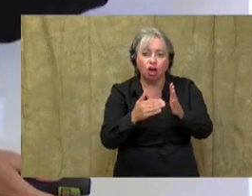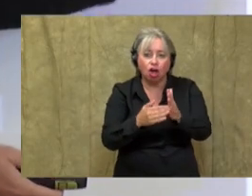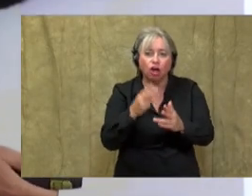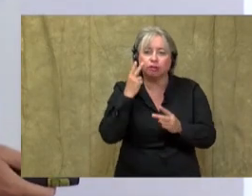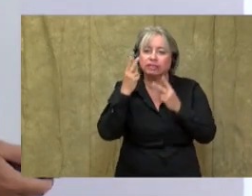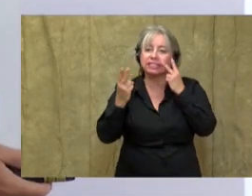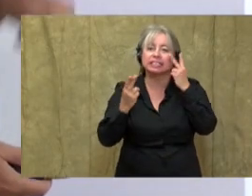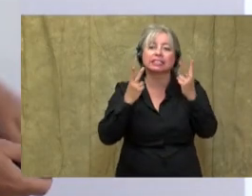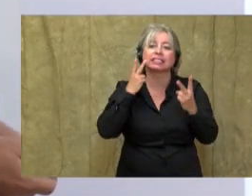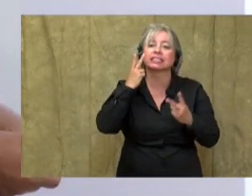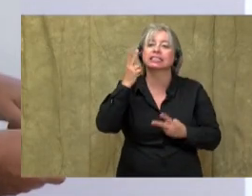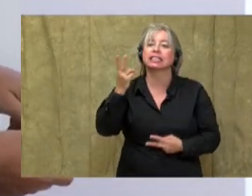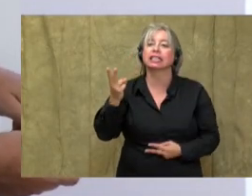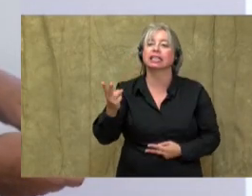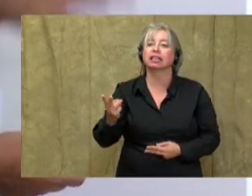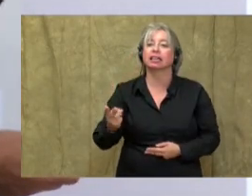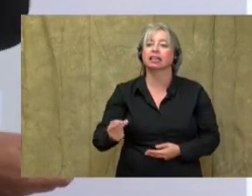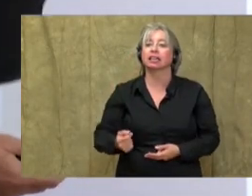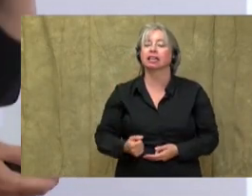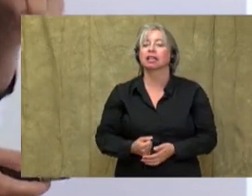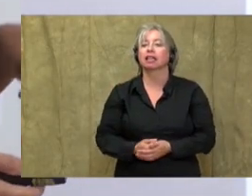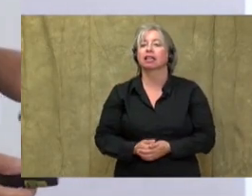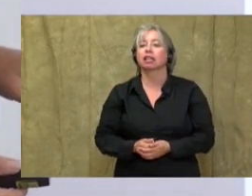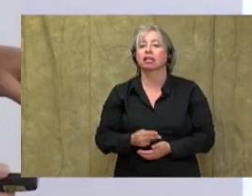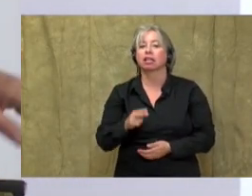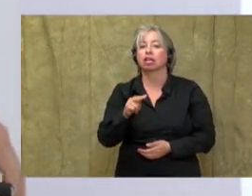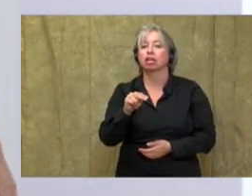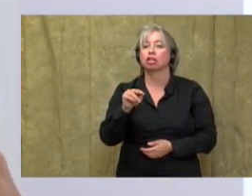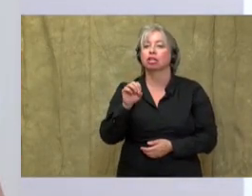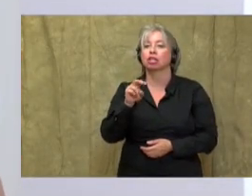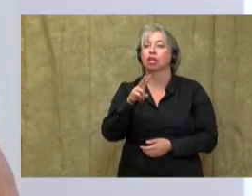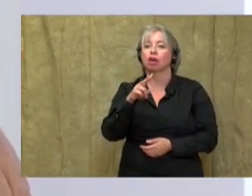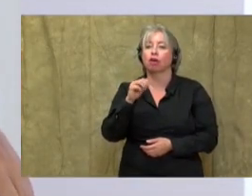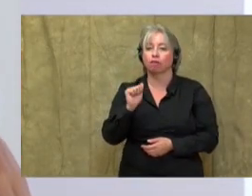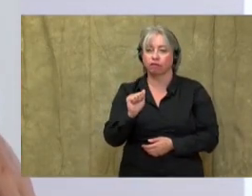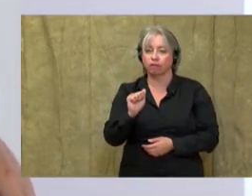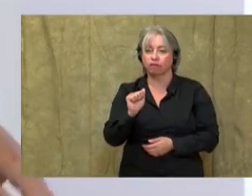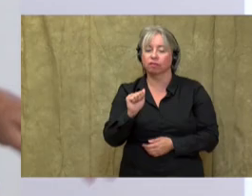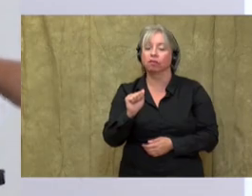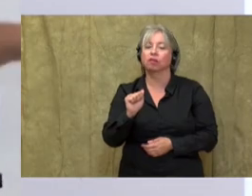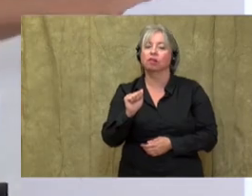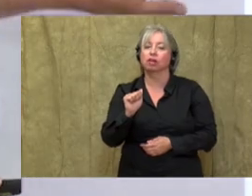on the report, and this is from NOAA, the National Oceanic and Atmospheric